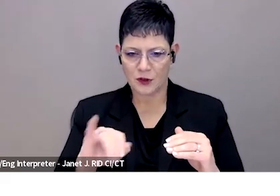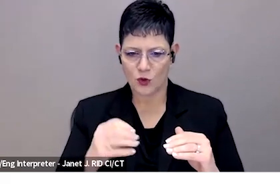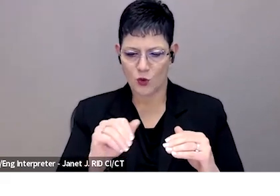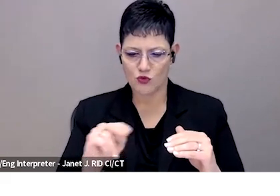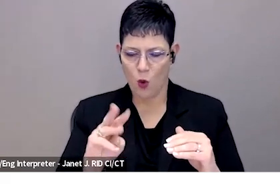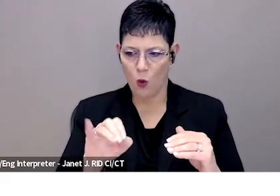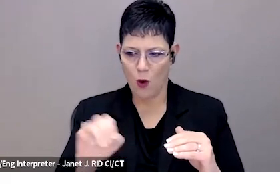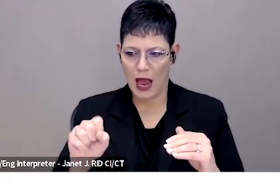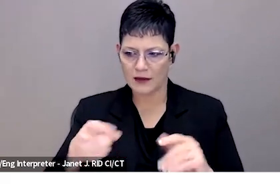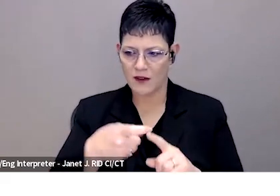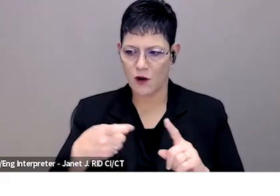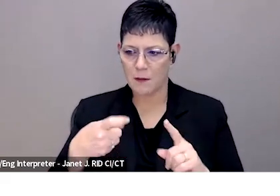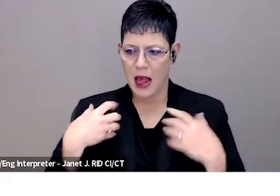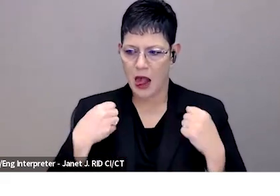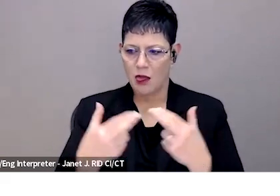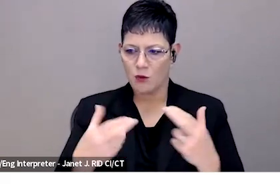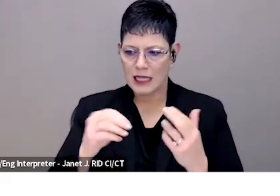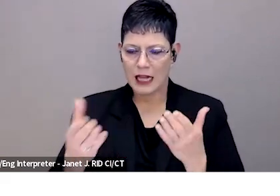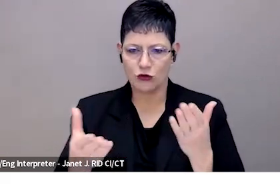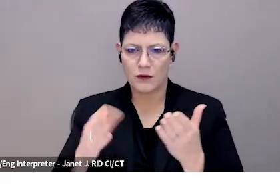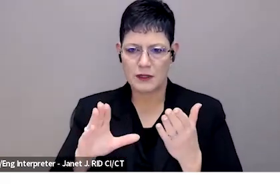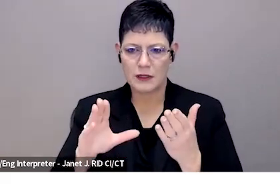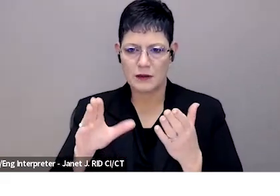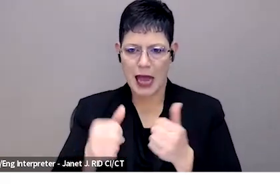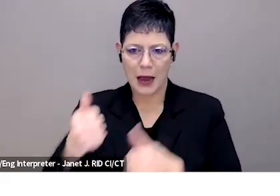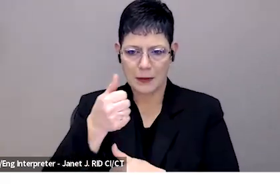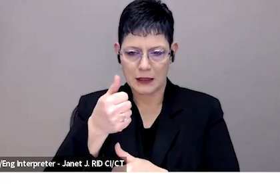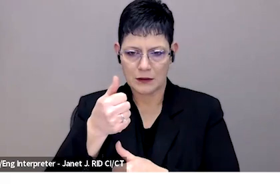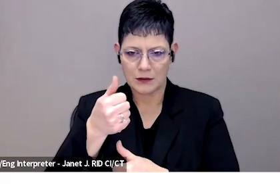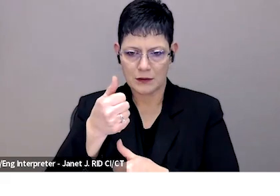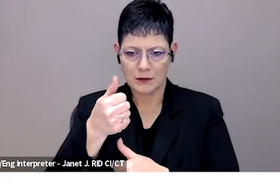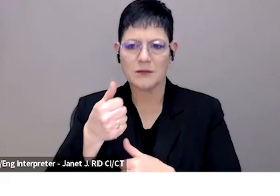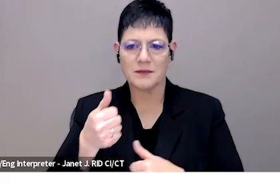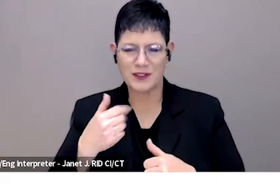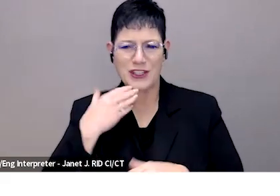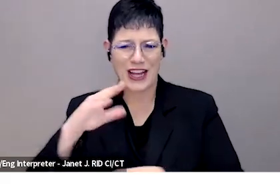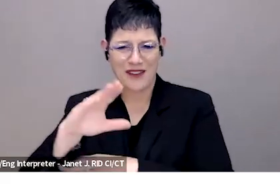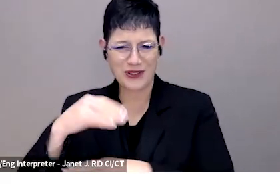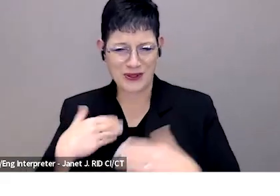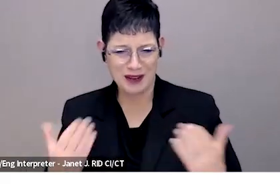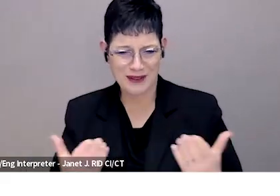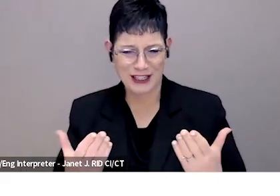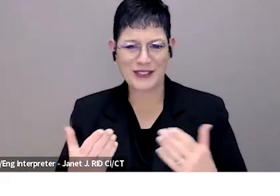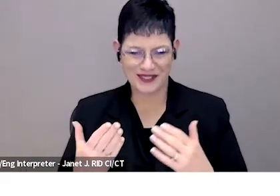Joan Wise from Health Resources and Services Administration. Good afternoon. I'm here.